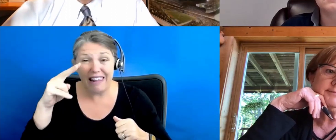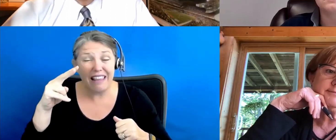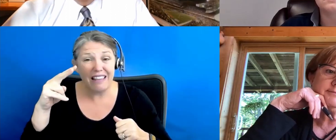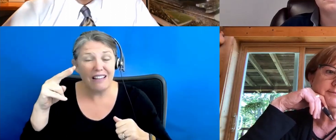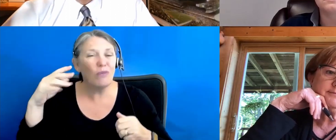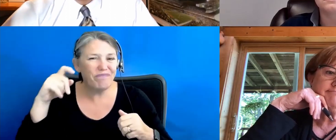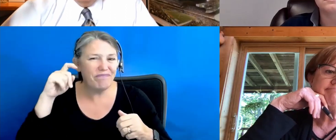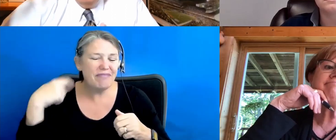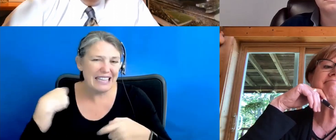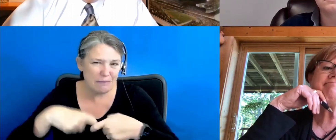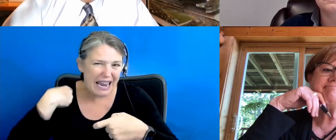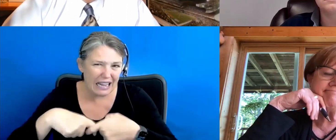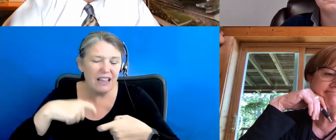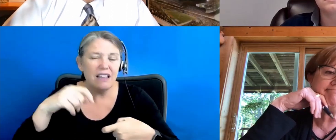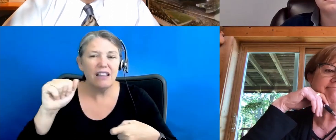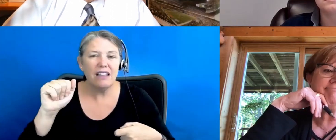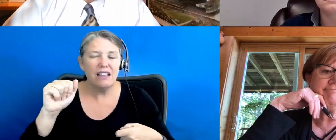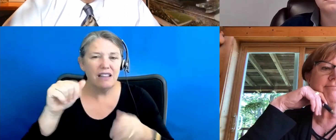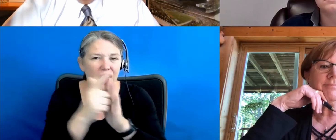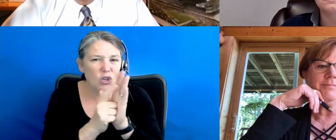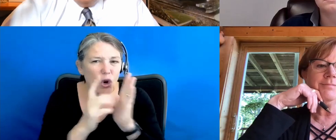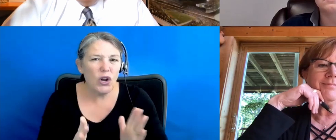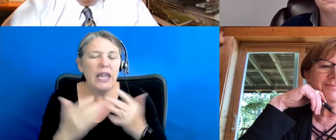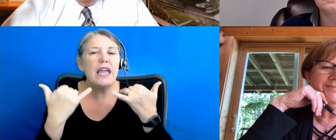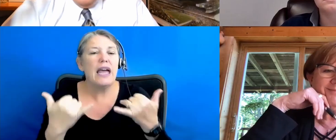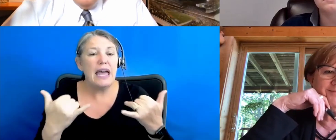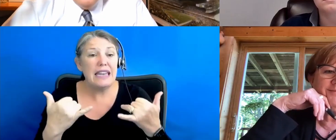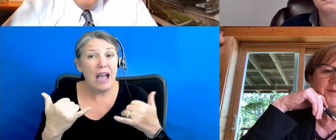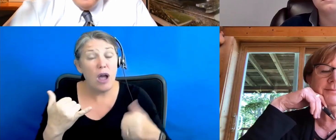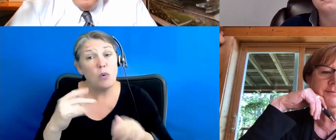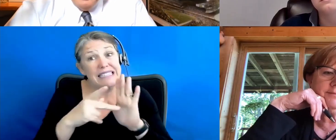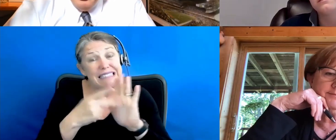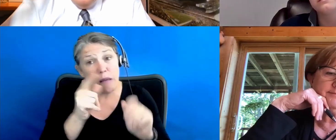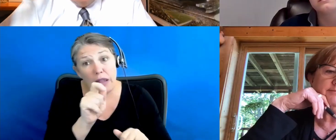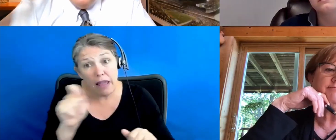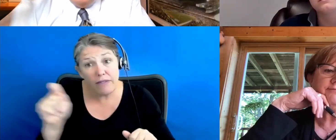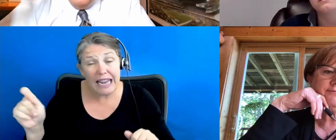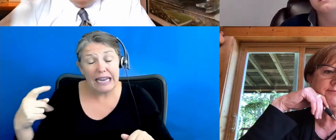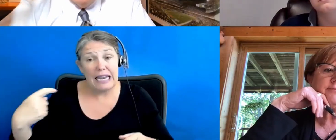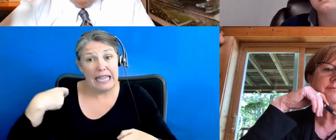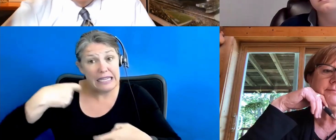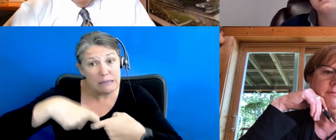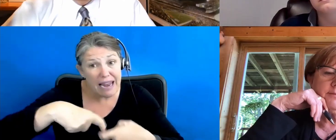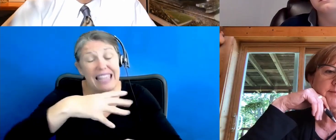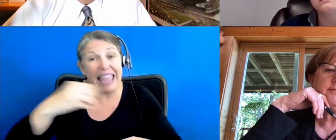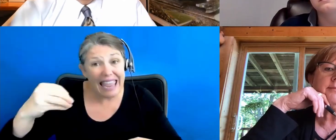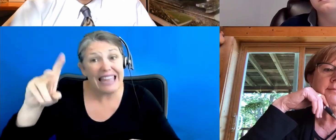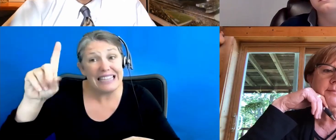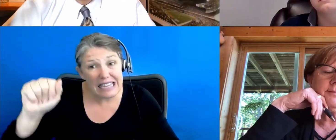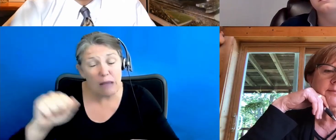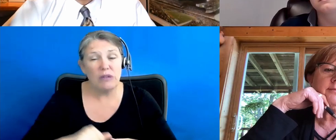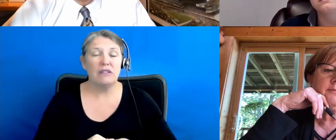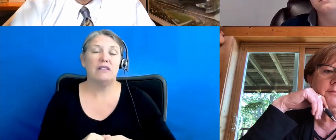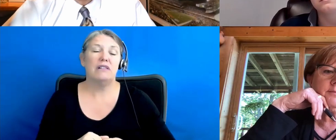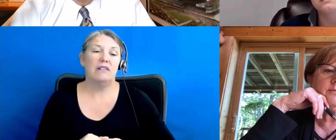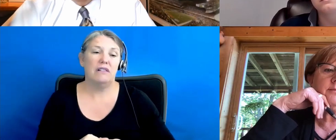that I had to prove myself. And now I was forced to be double hyphenated, not only Hispanic, but Hispanic and disabled, and as